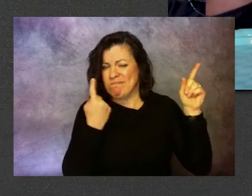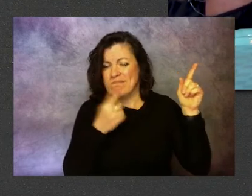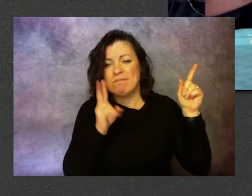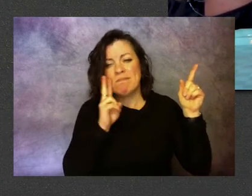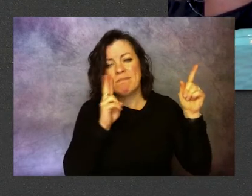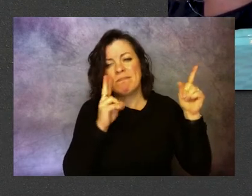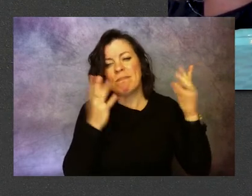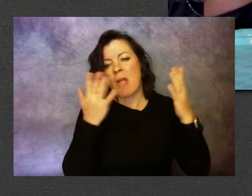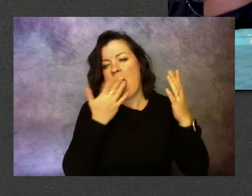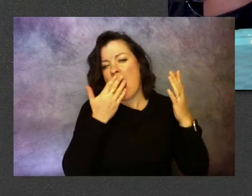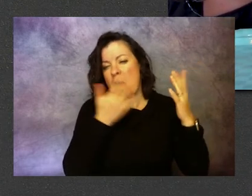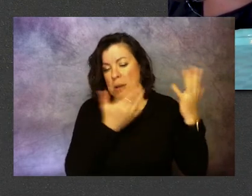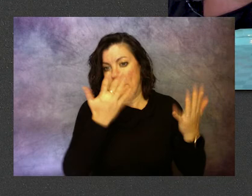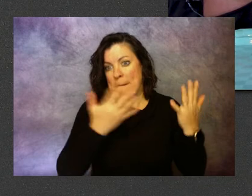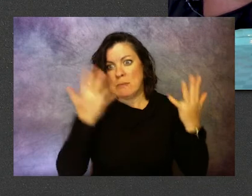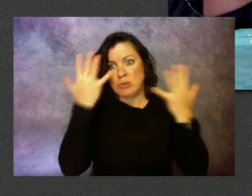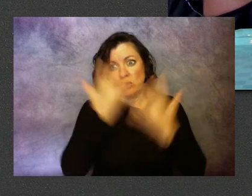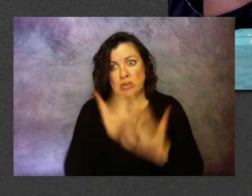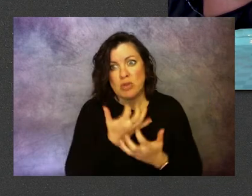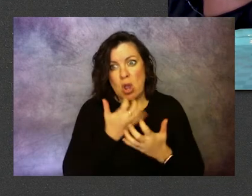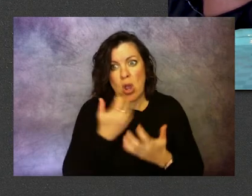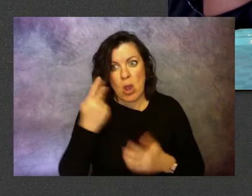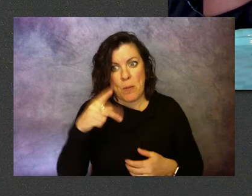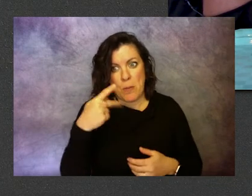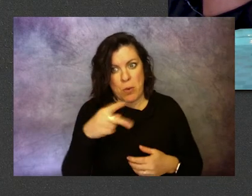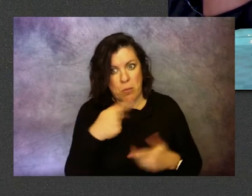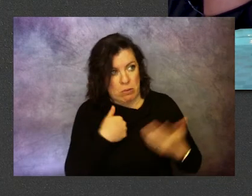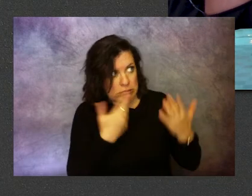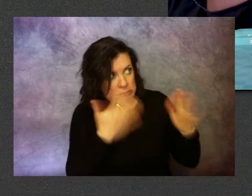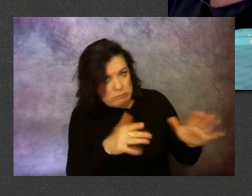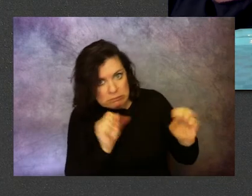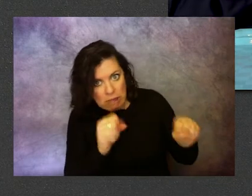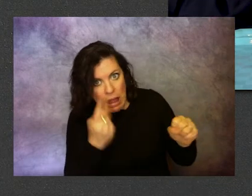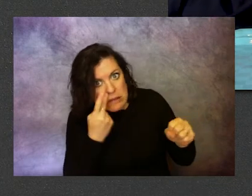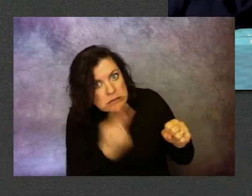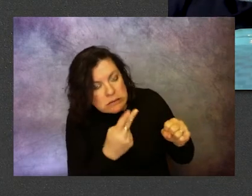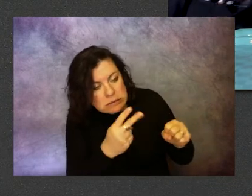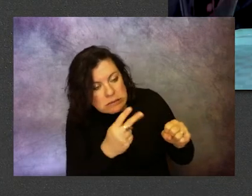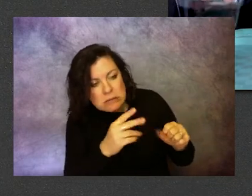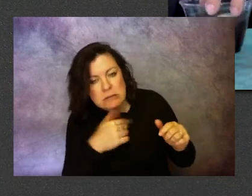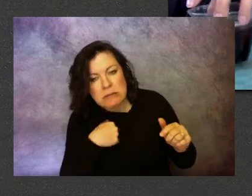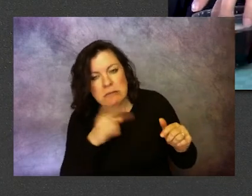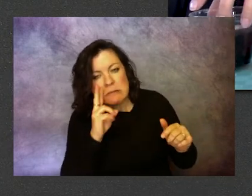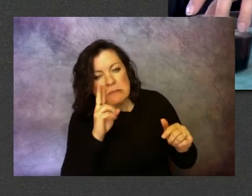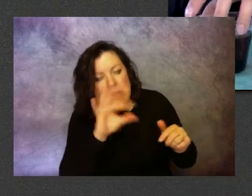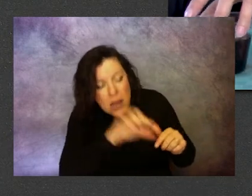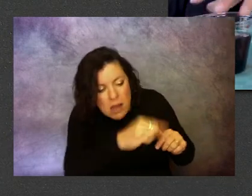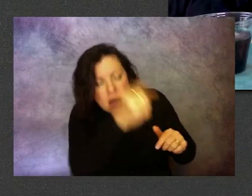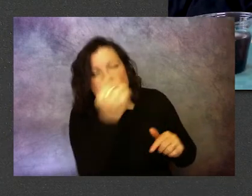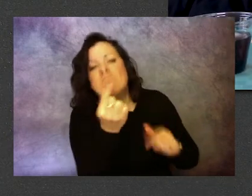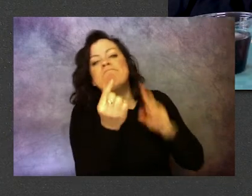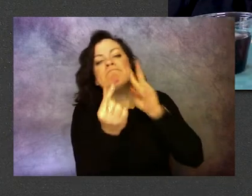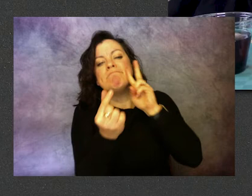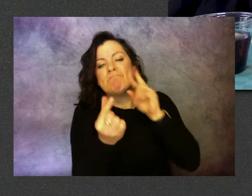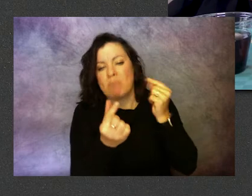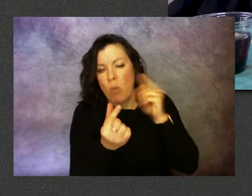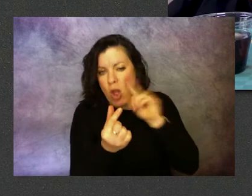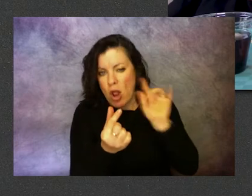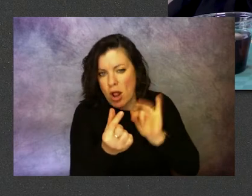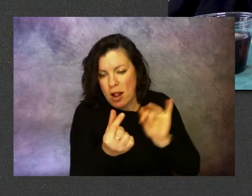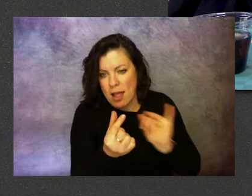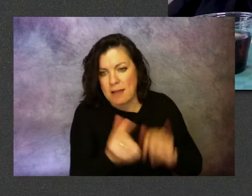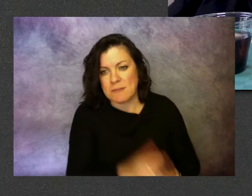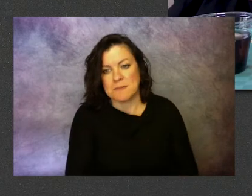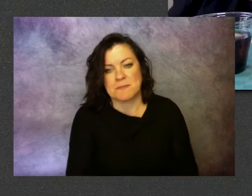very dark purple, but it's almost hard to tell. It almost looks black in there, doesn't it? What do you think? What do you think was going to